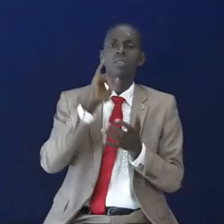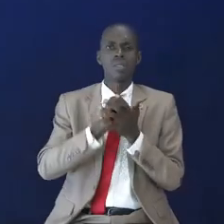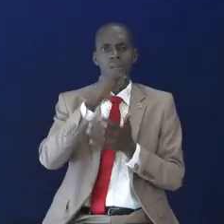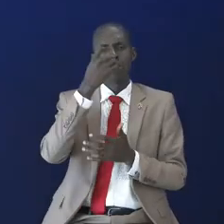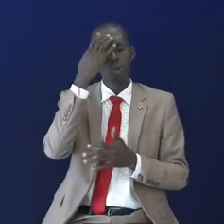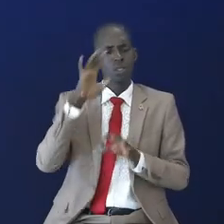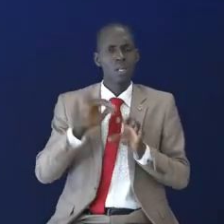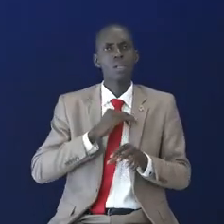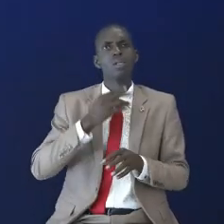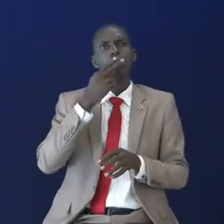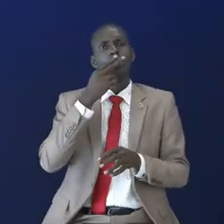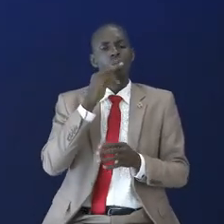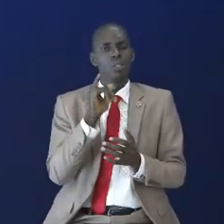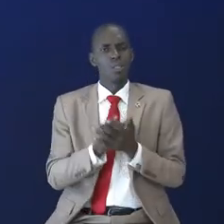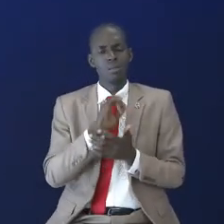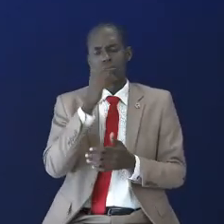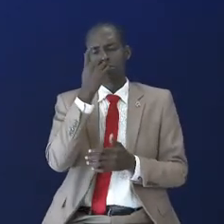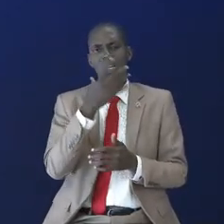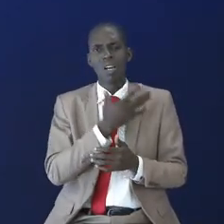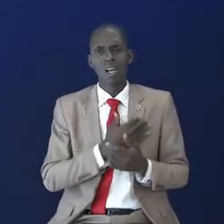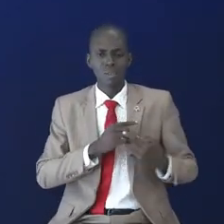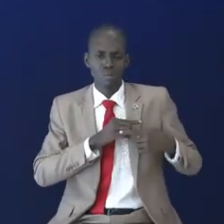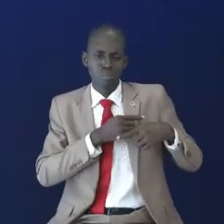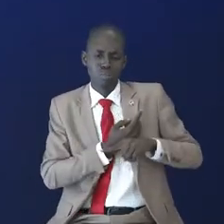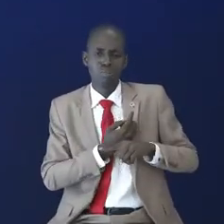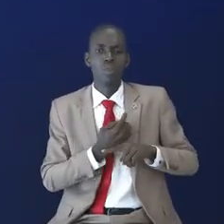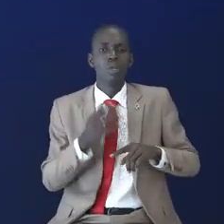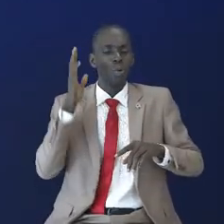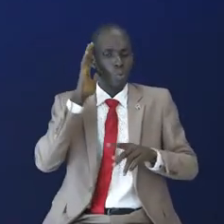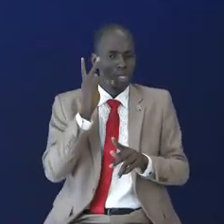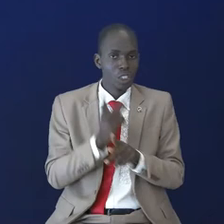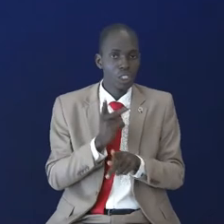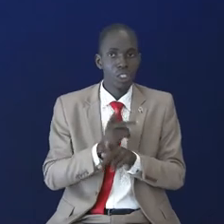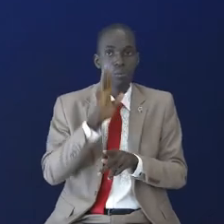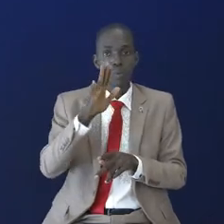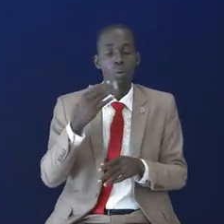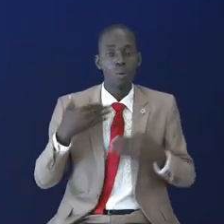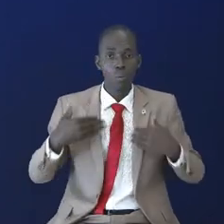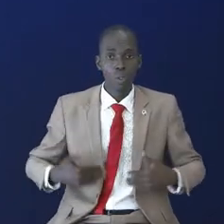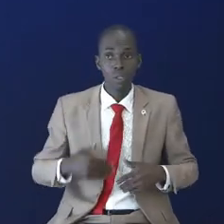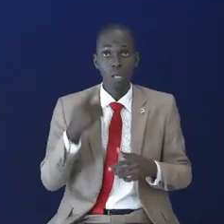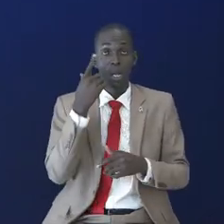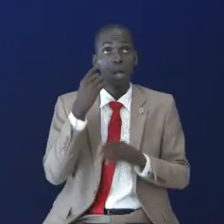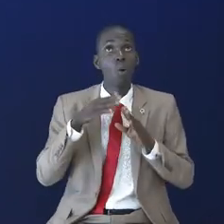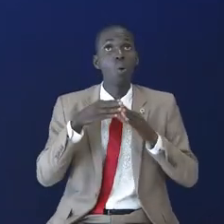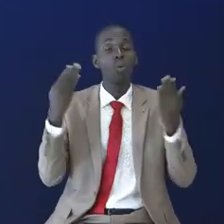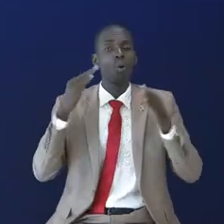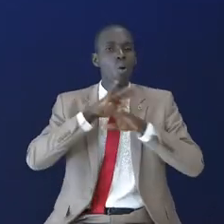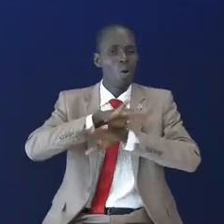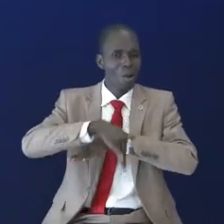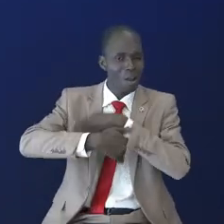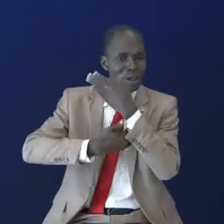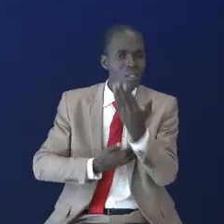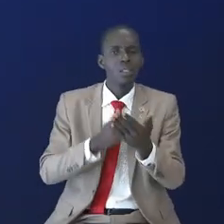smoke that? And guilt and condemnation will keep your body and will keep your eyes open and awake. That's what will bring to